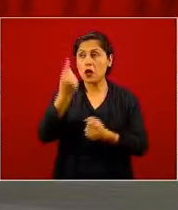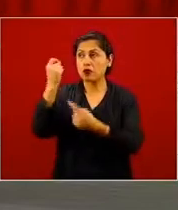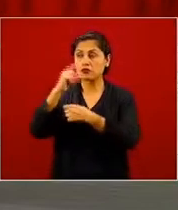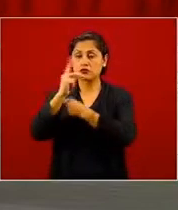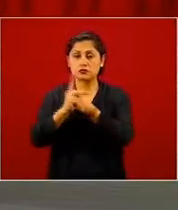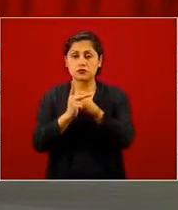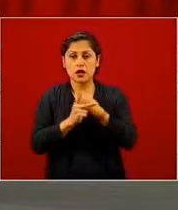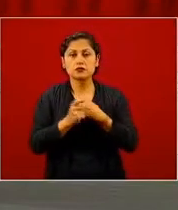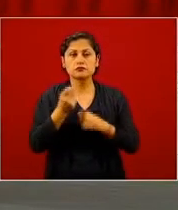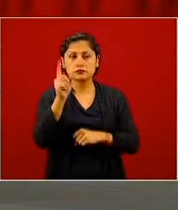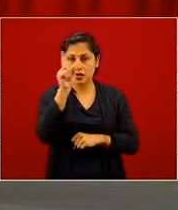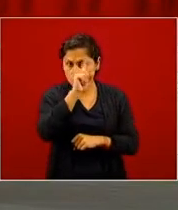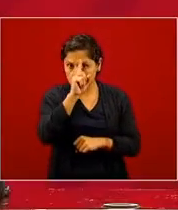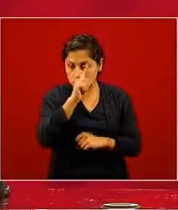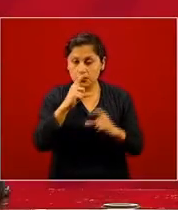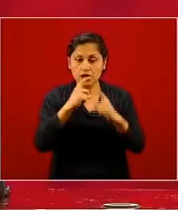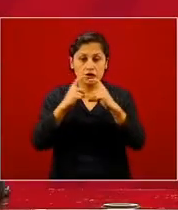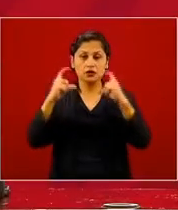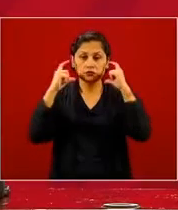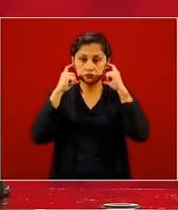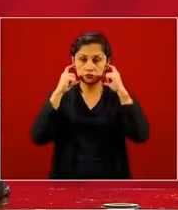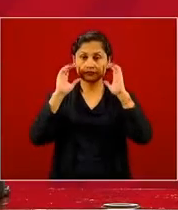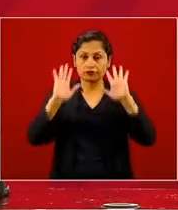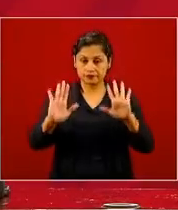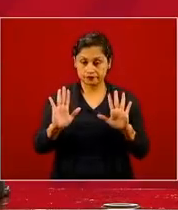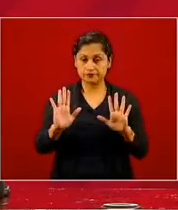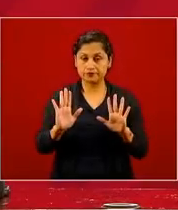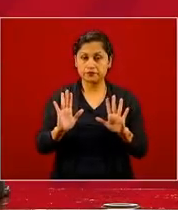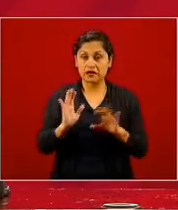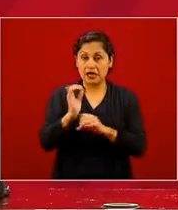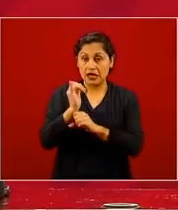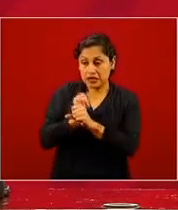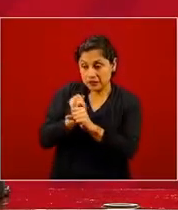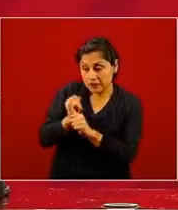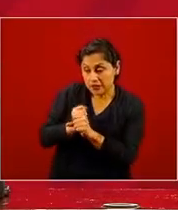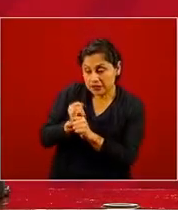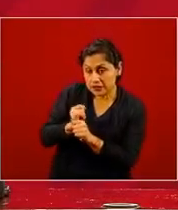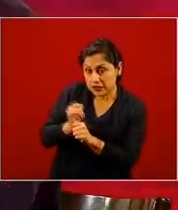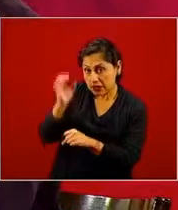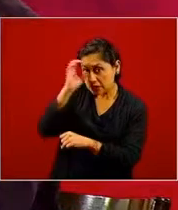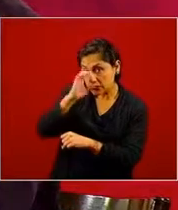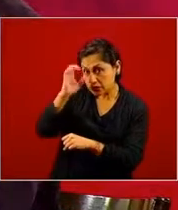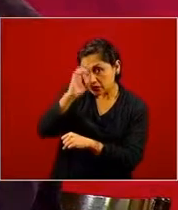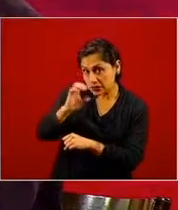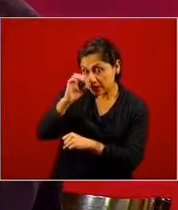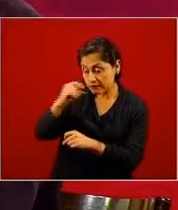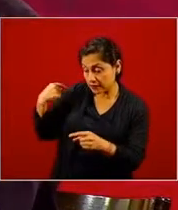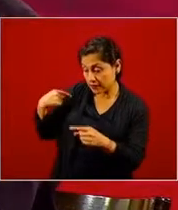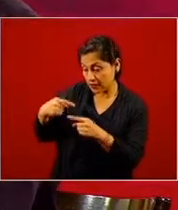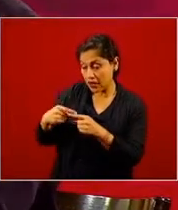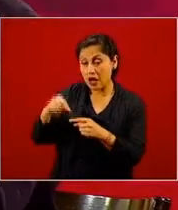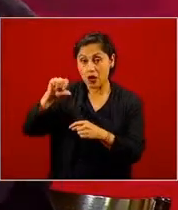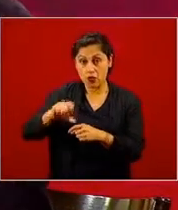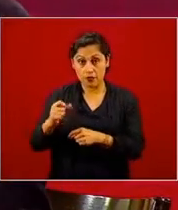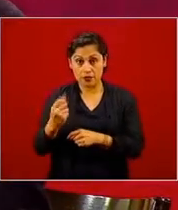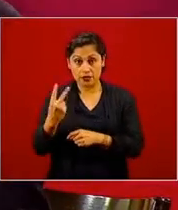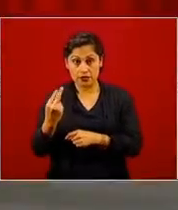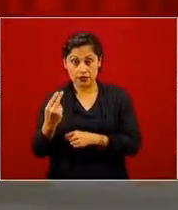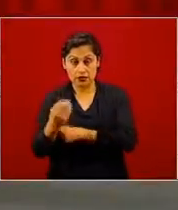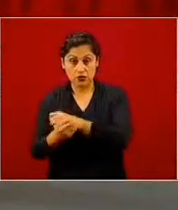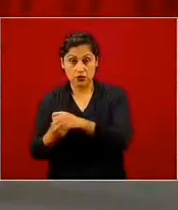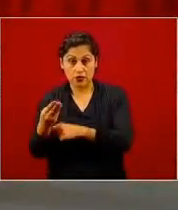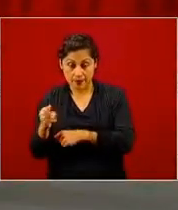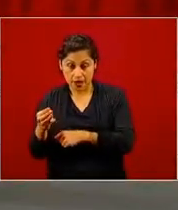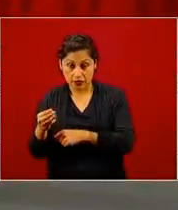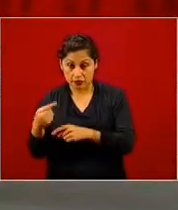people in some parts of the world recommended the use of masks. There's no scientific evidence so far up to this